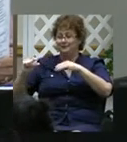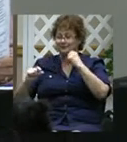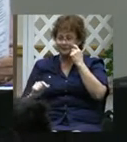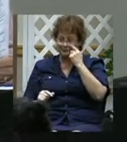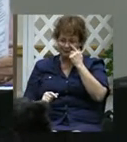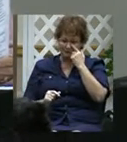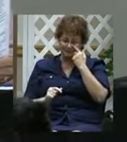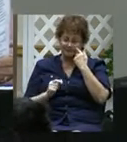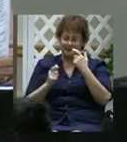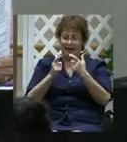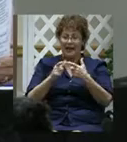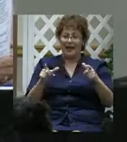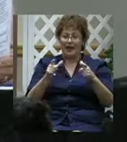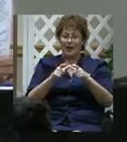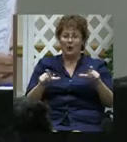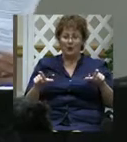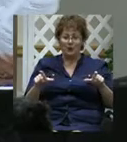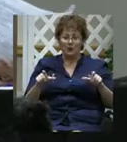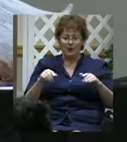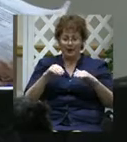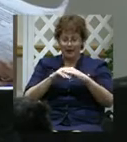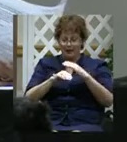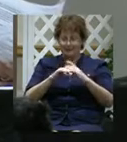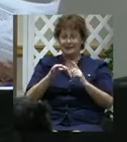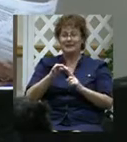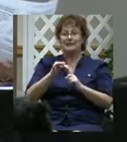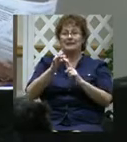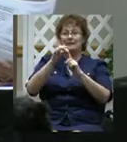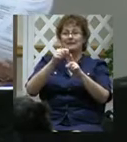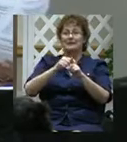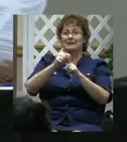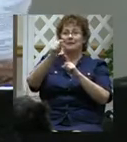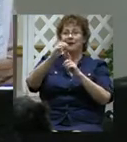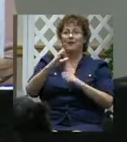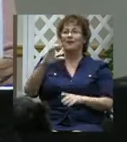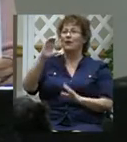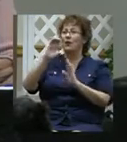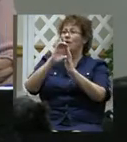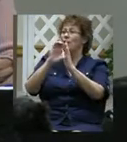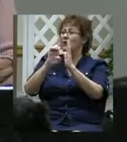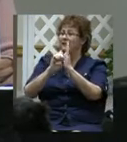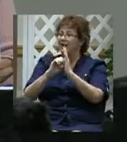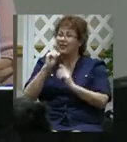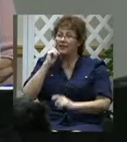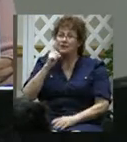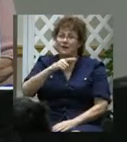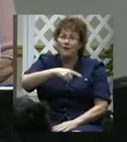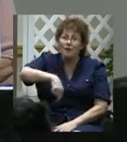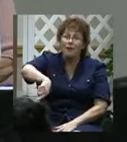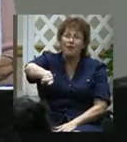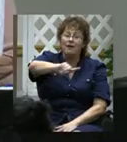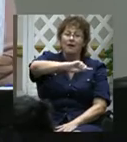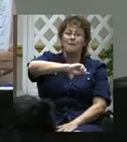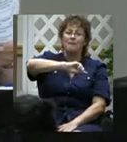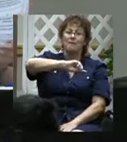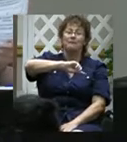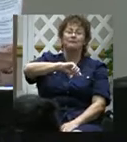Language access specialists are committed people. We're creating a code of ethics for them. And a